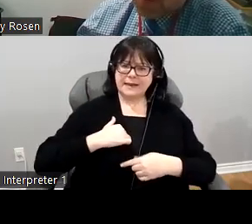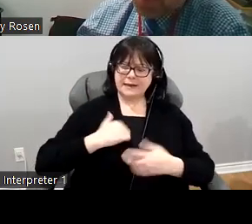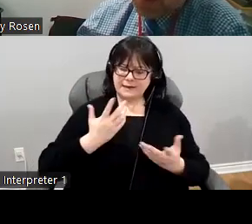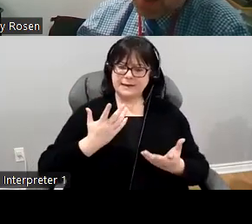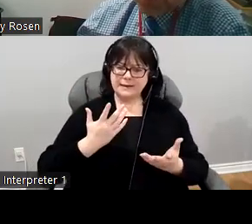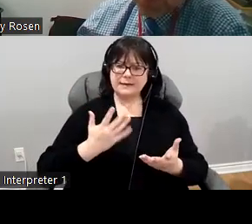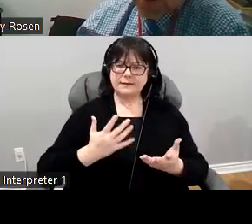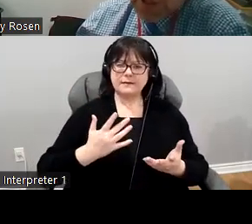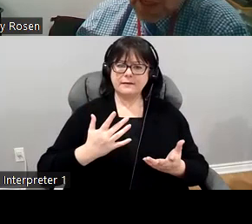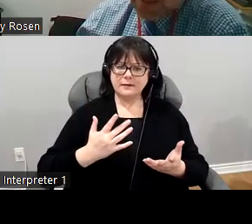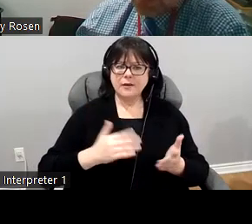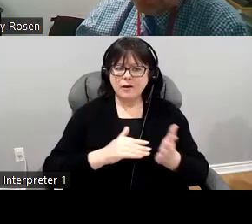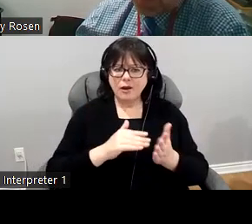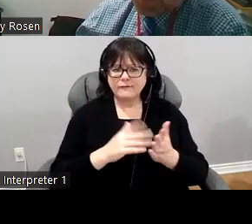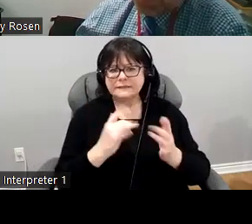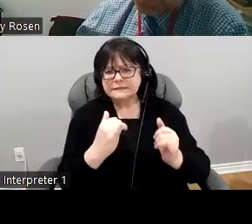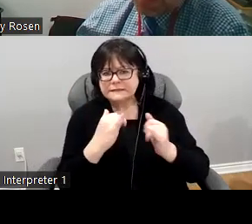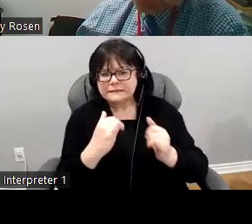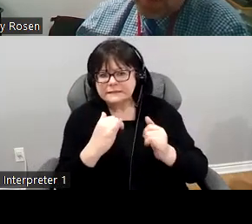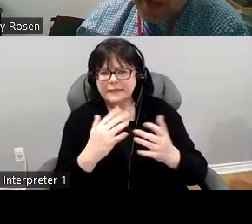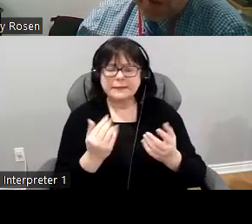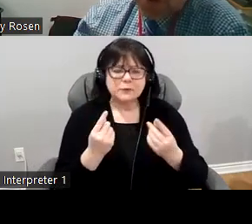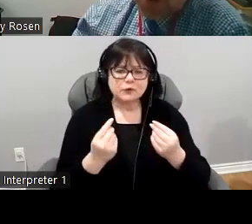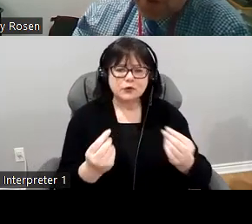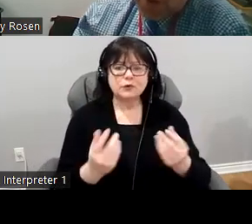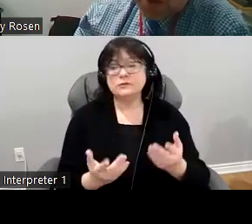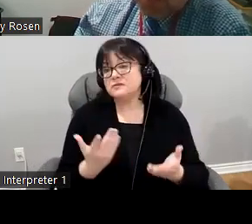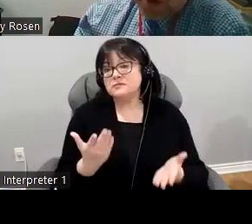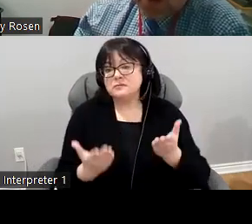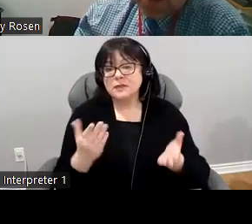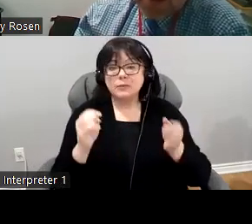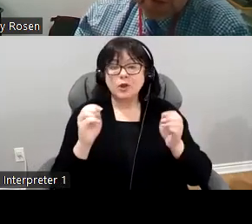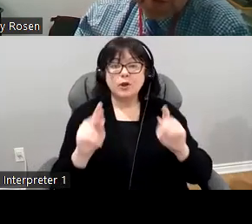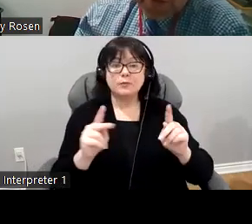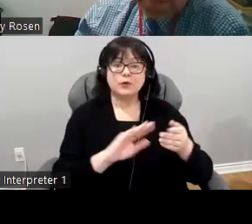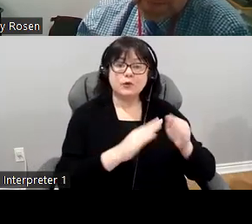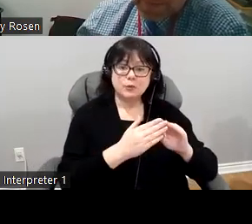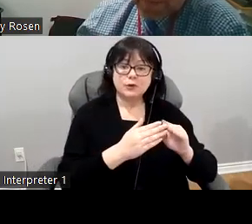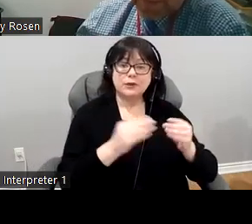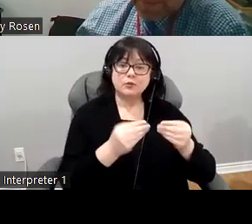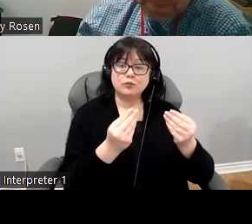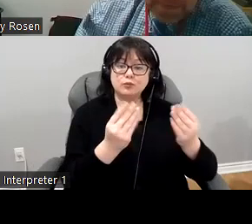And so there may be an opportunity for community-based providers to talk to these folks.